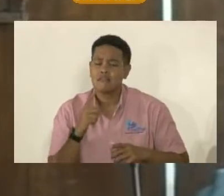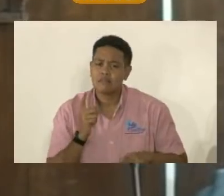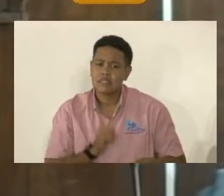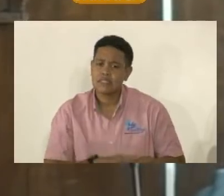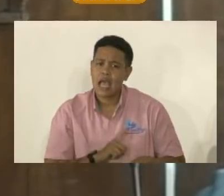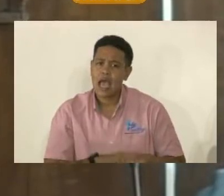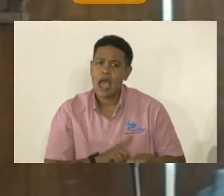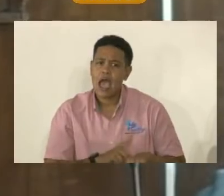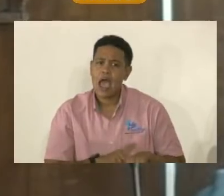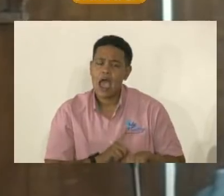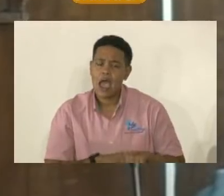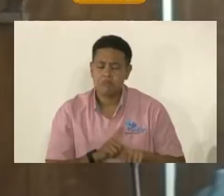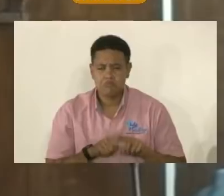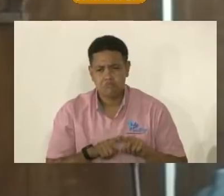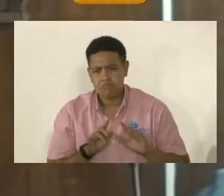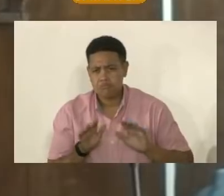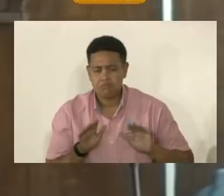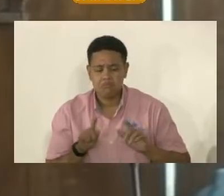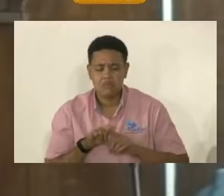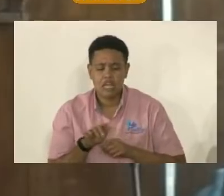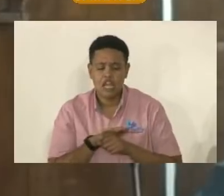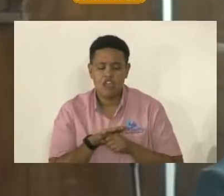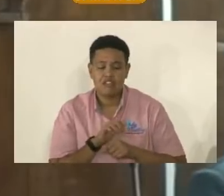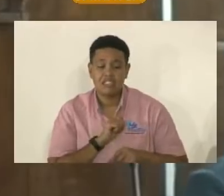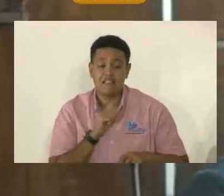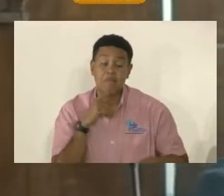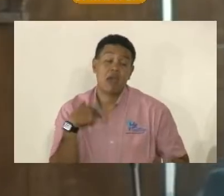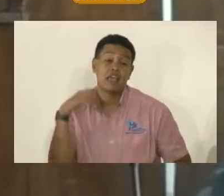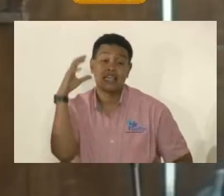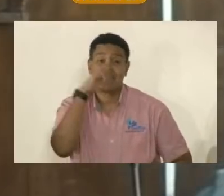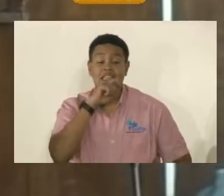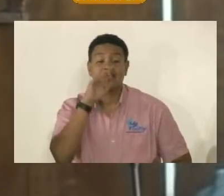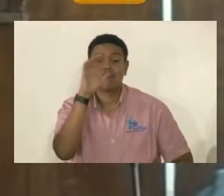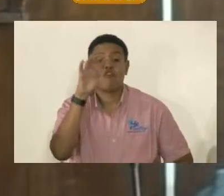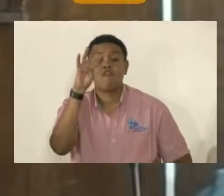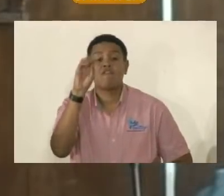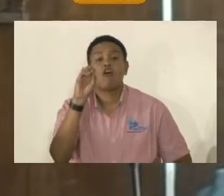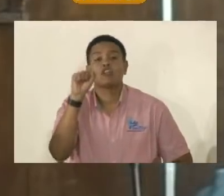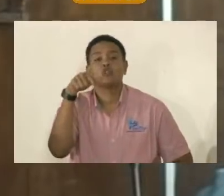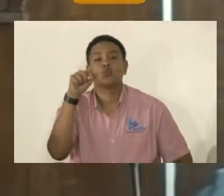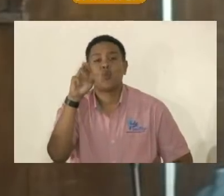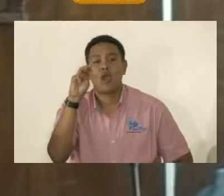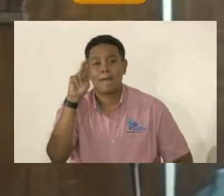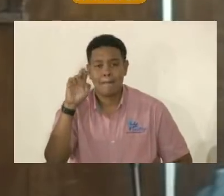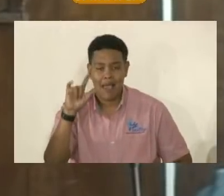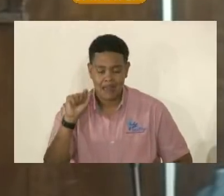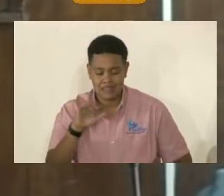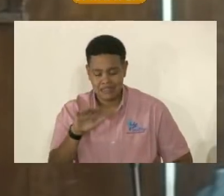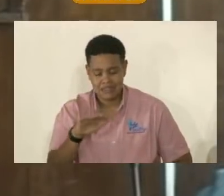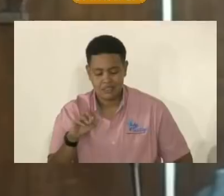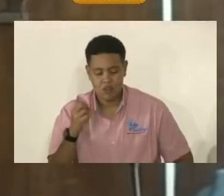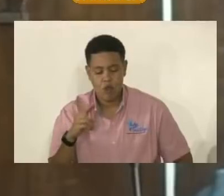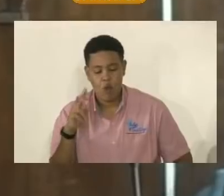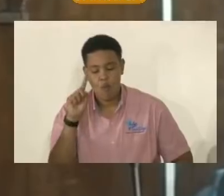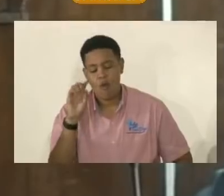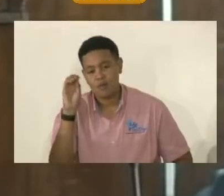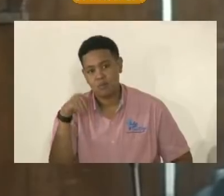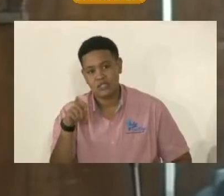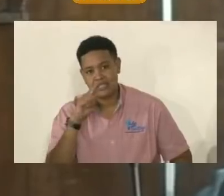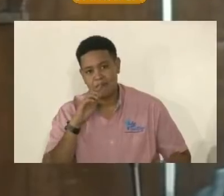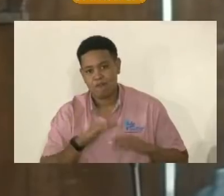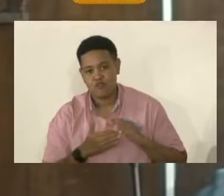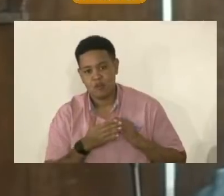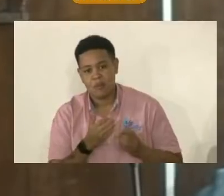tiny geographic area. My guess is it's about 40 square miles, or about 1% of